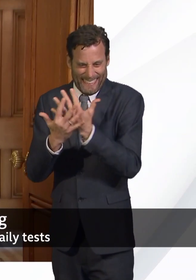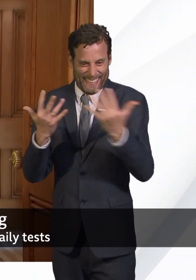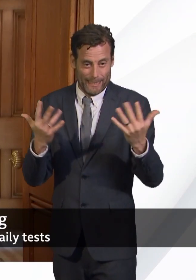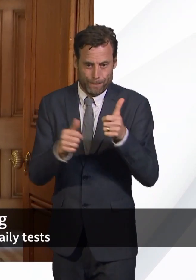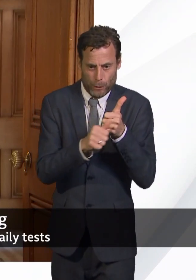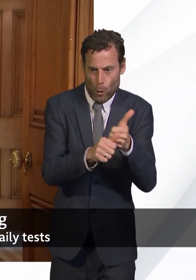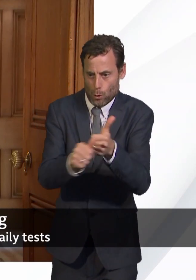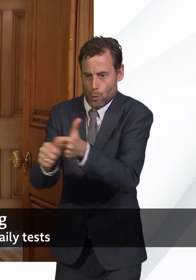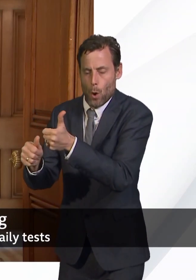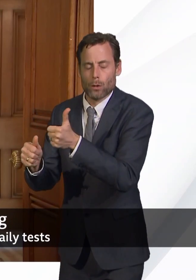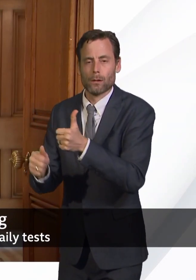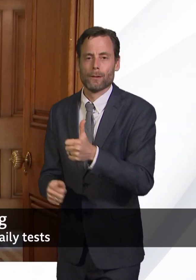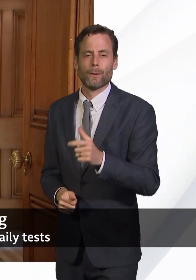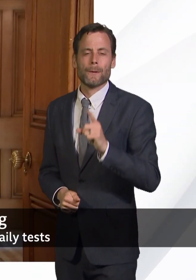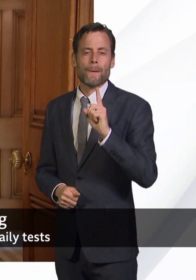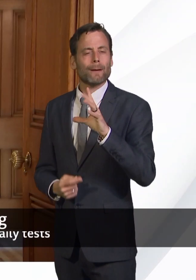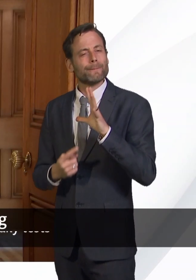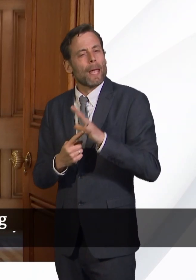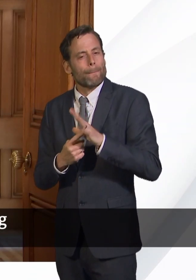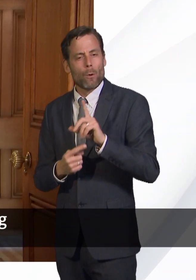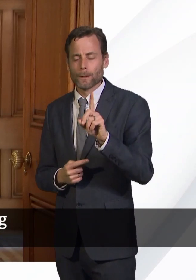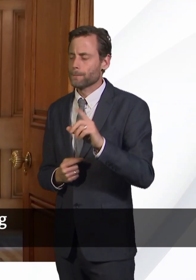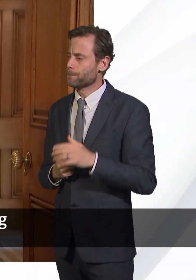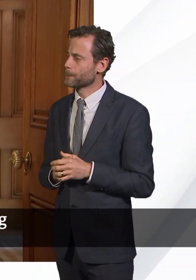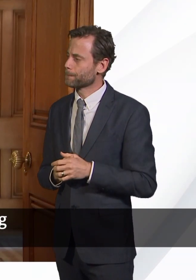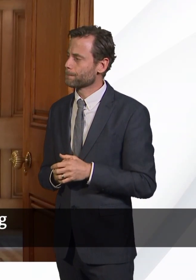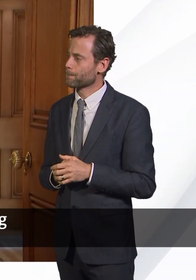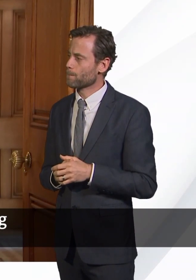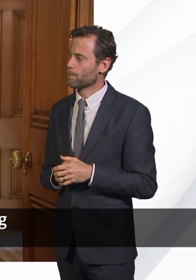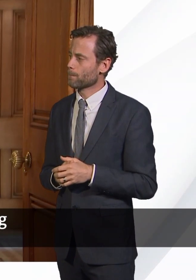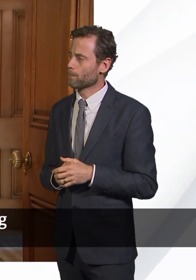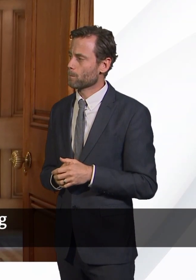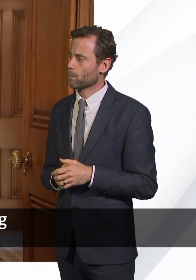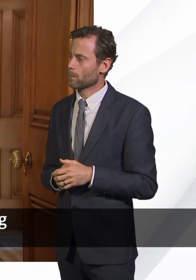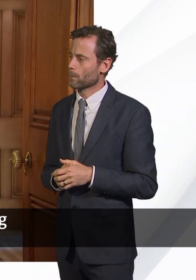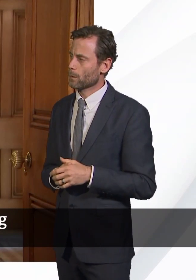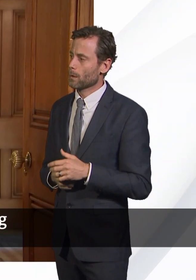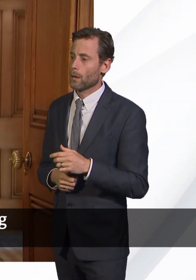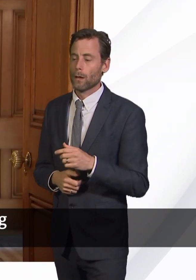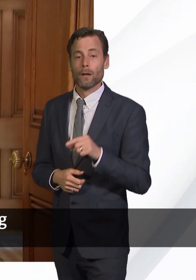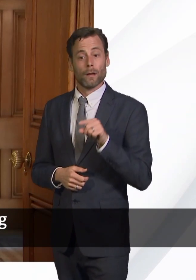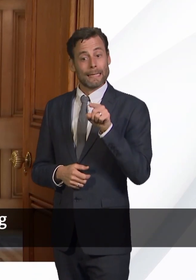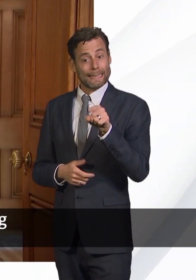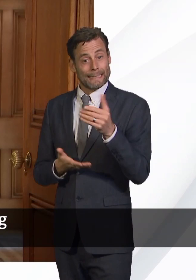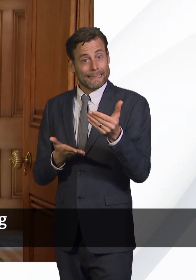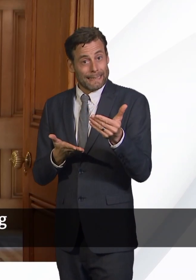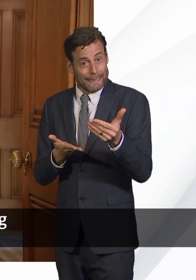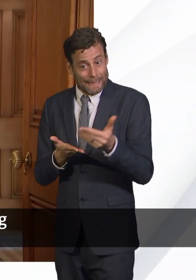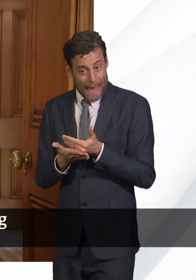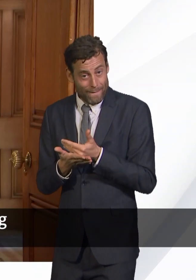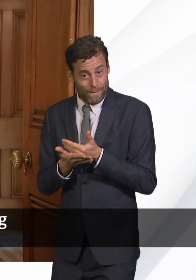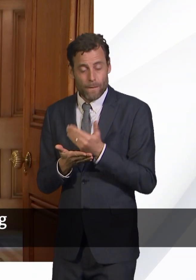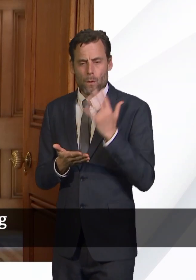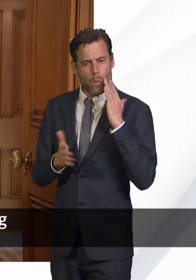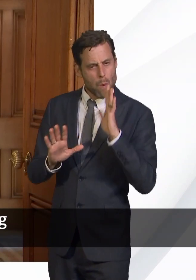to do. It is important that where it's safe to do so, we do begin to cautiously